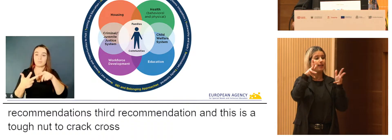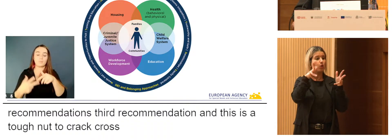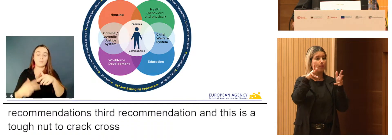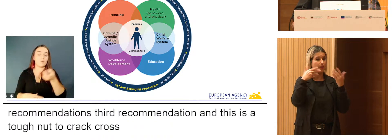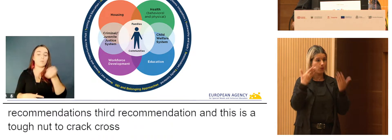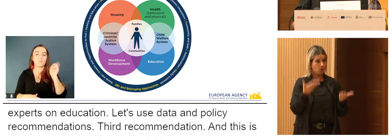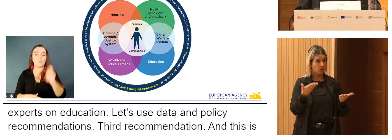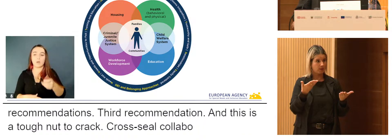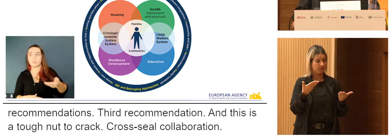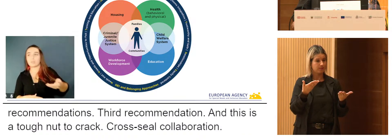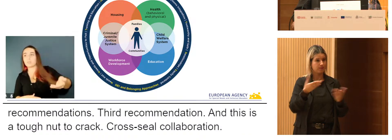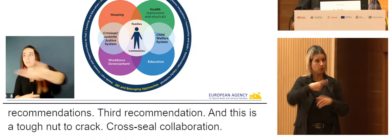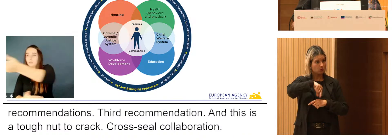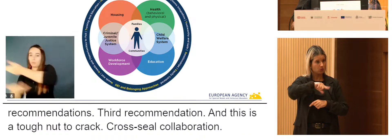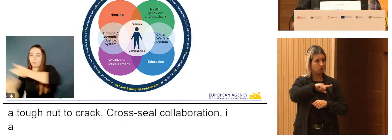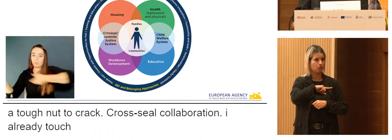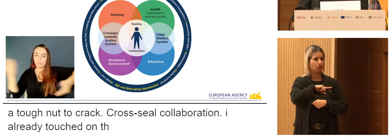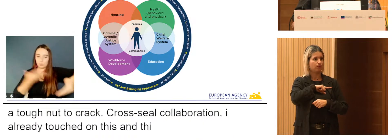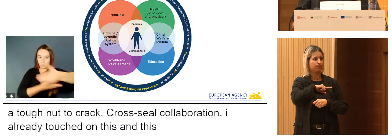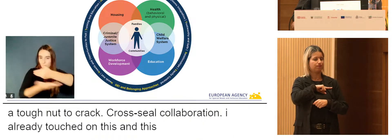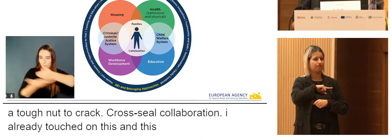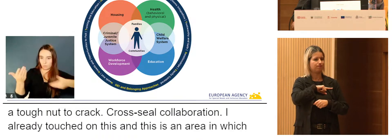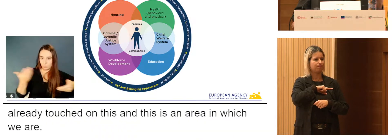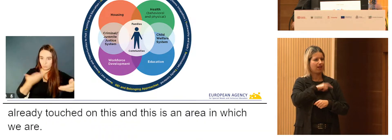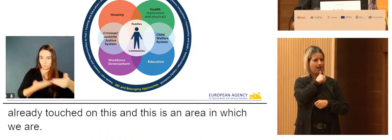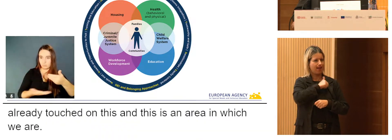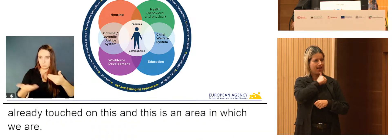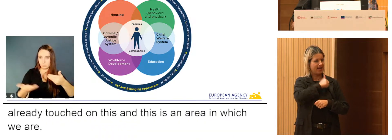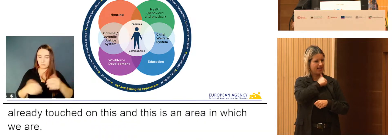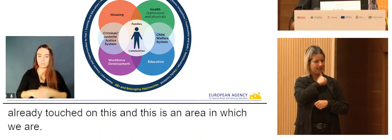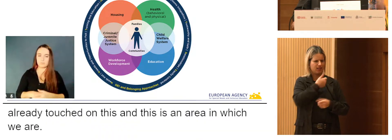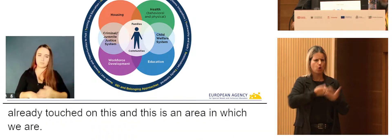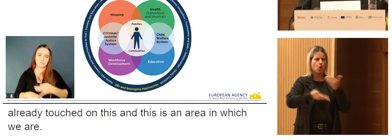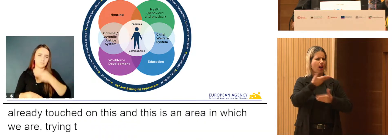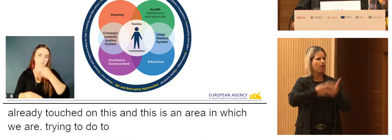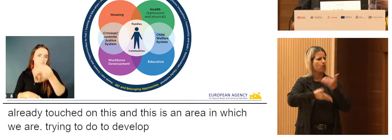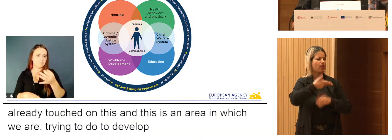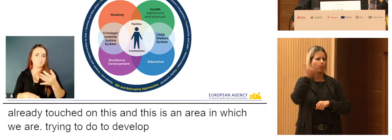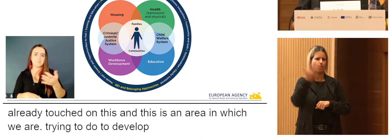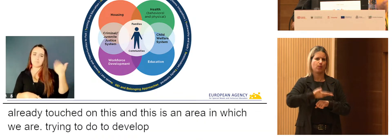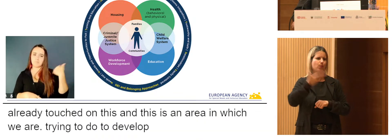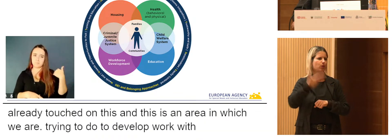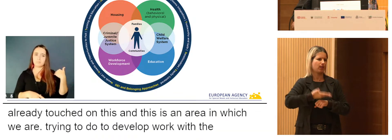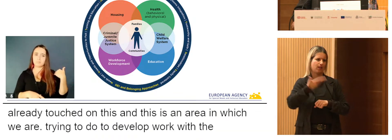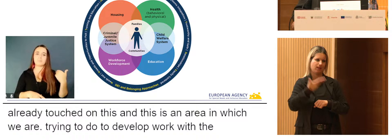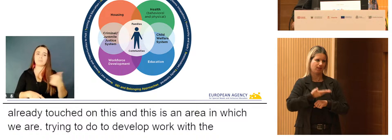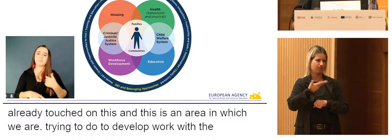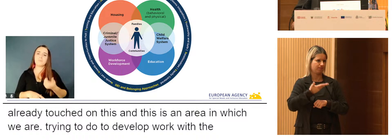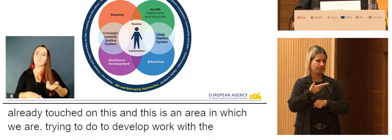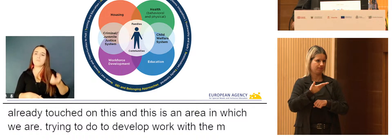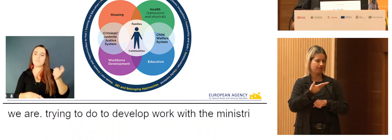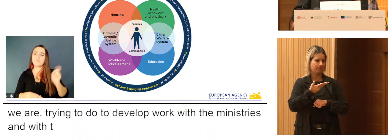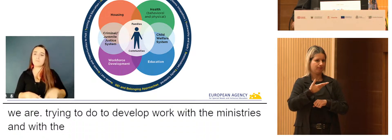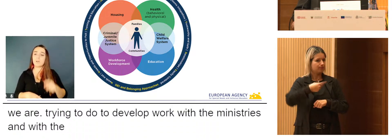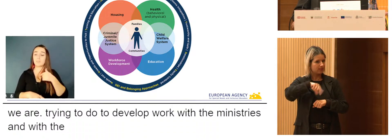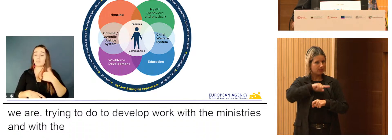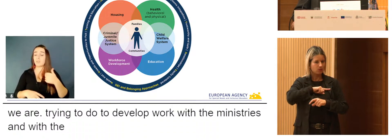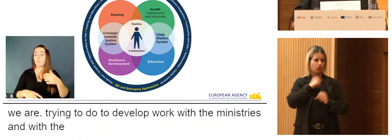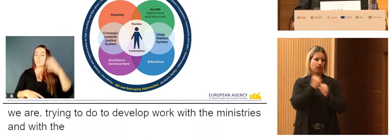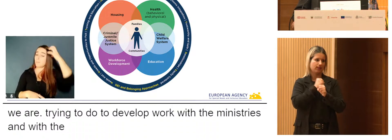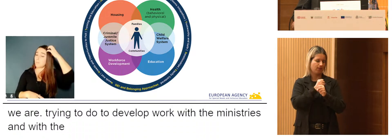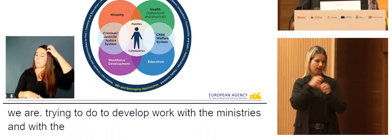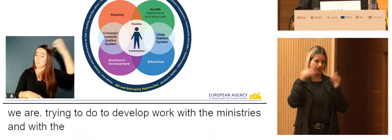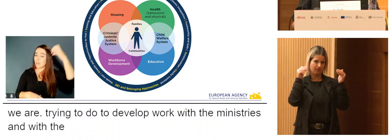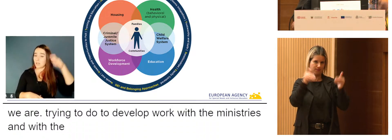already touched on this, and this is an area in which we are trying to develop work with the ministries and with the countries.